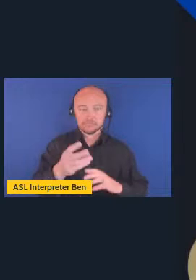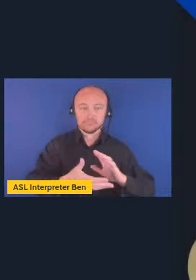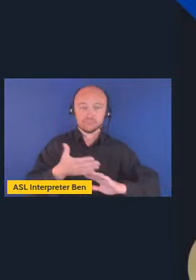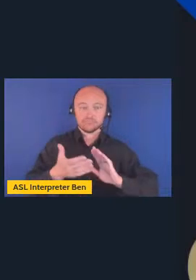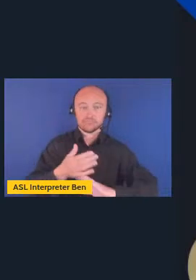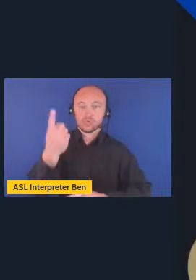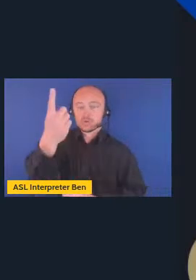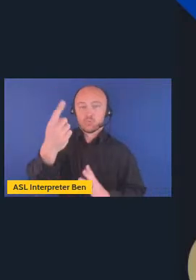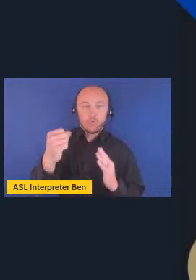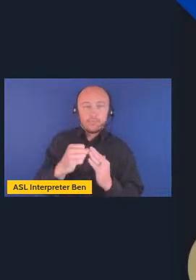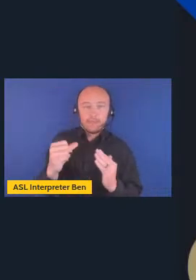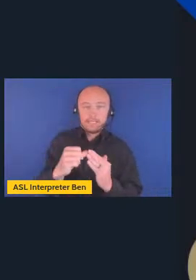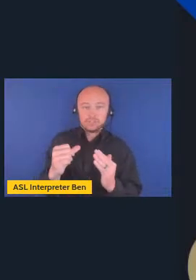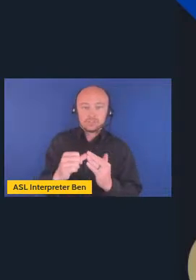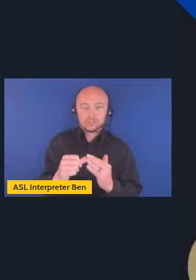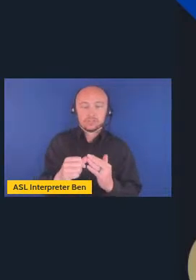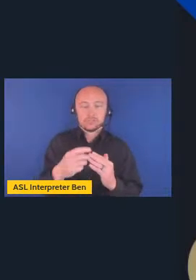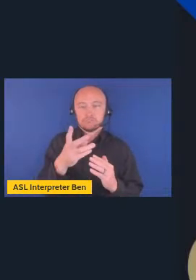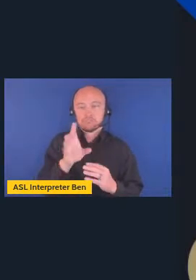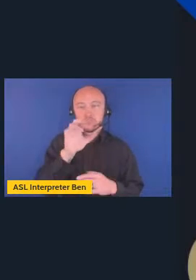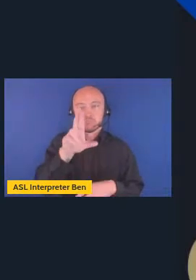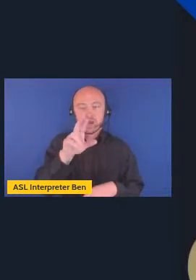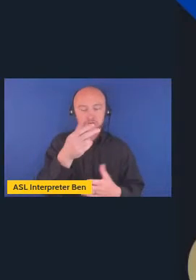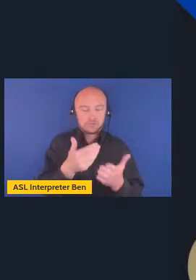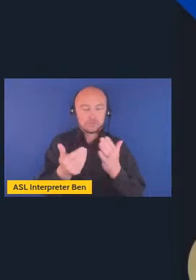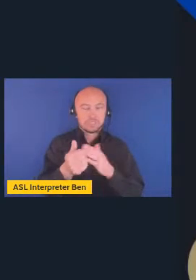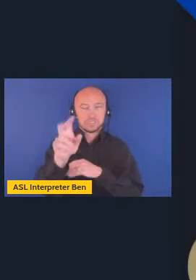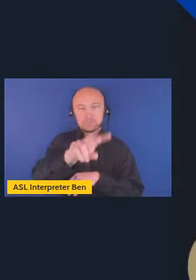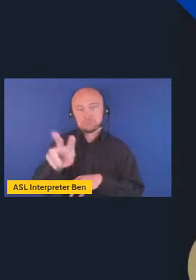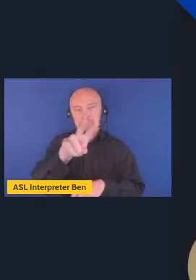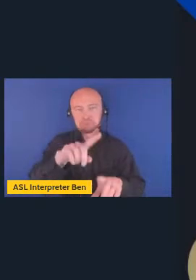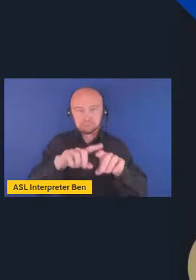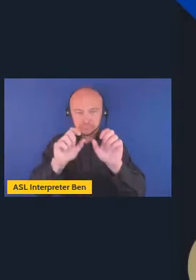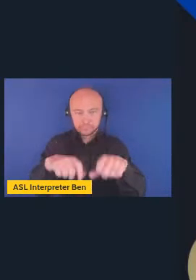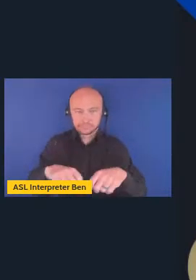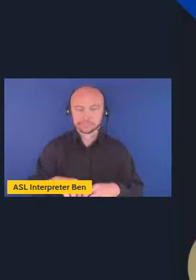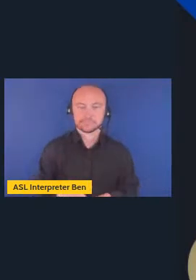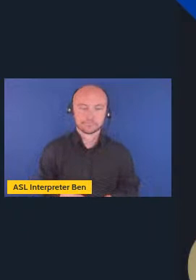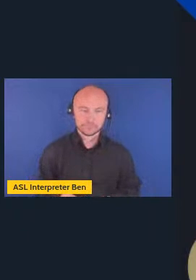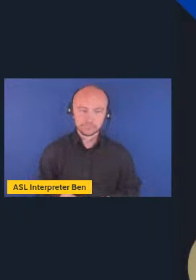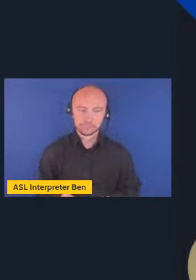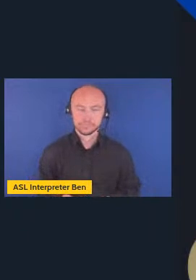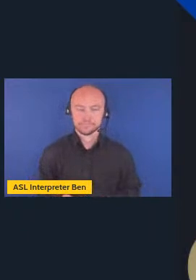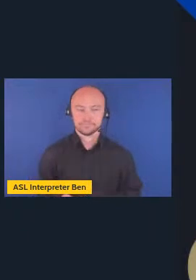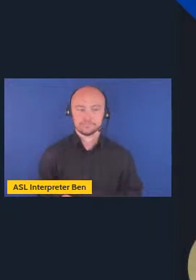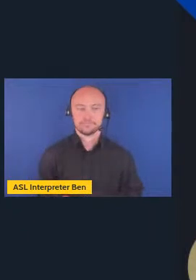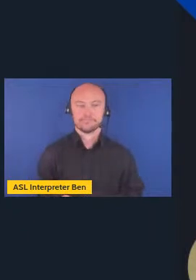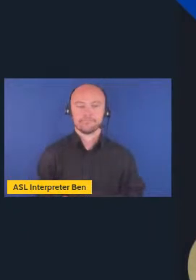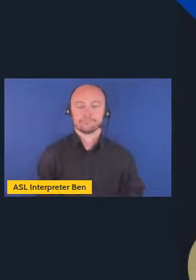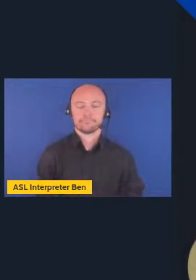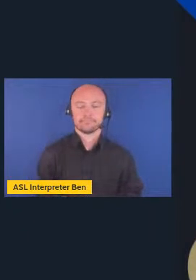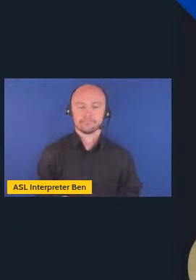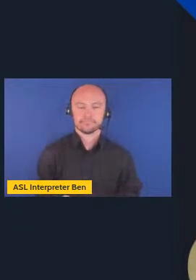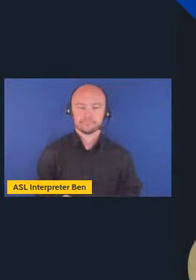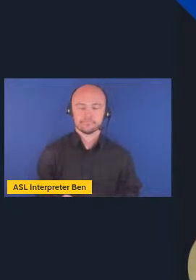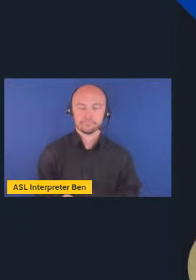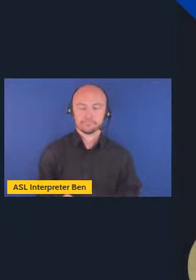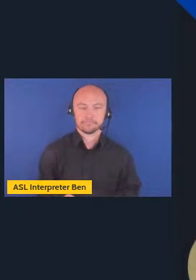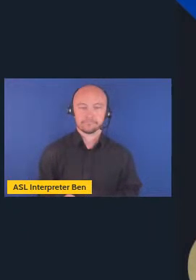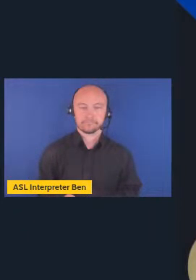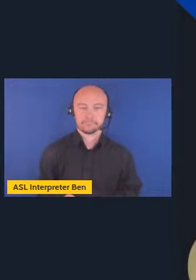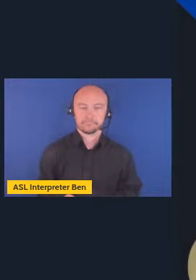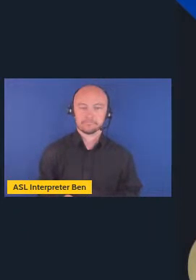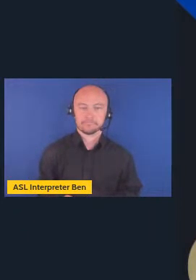page application that a browser can use that web app and run it on the browser. You can use